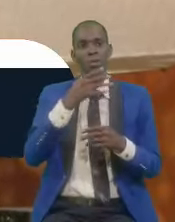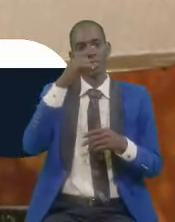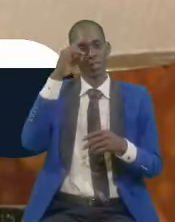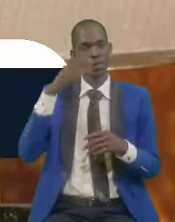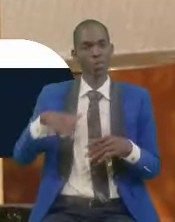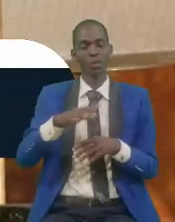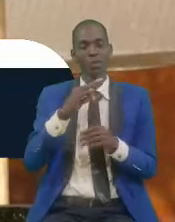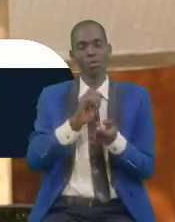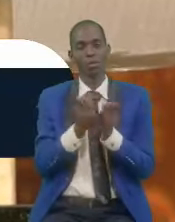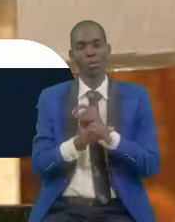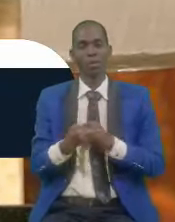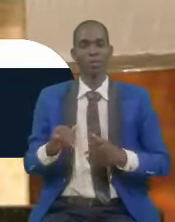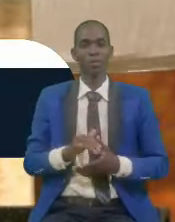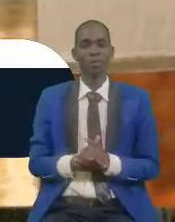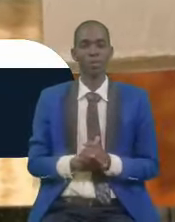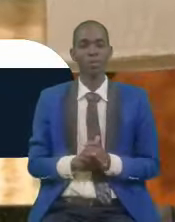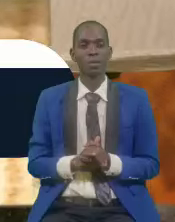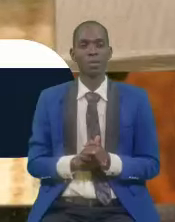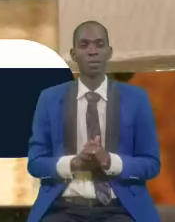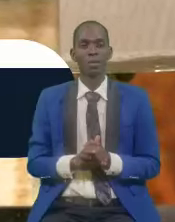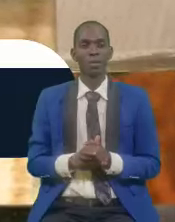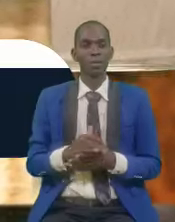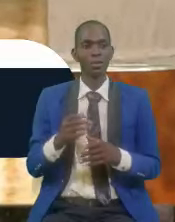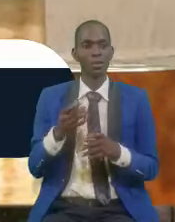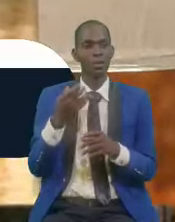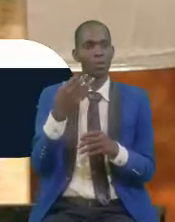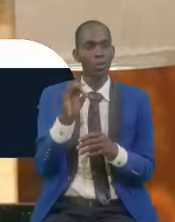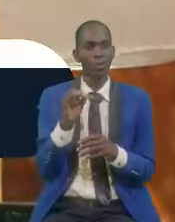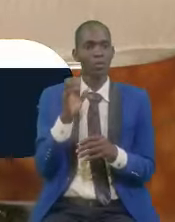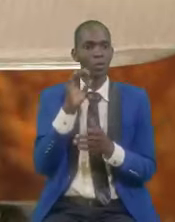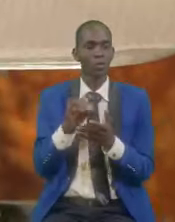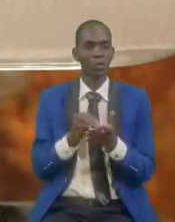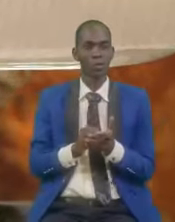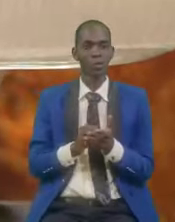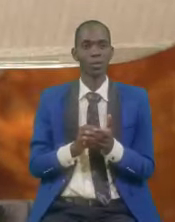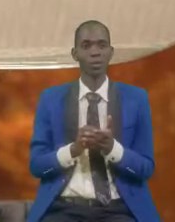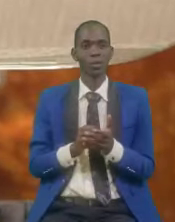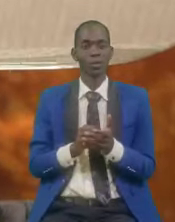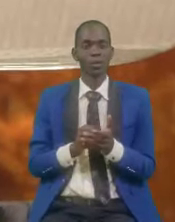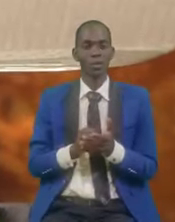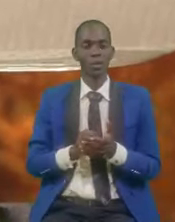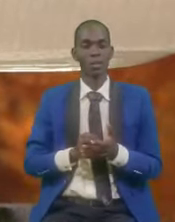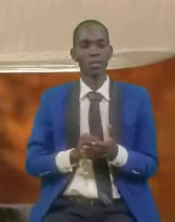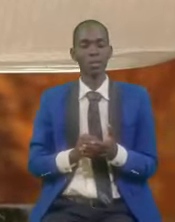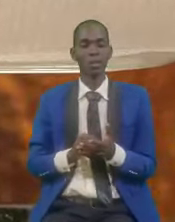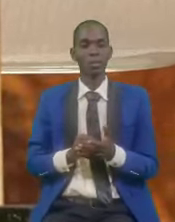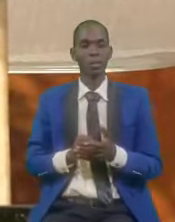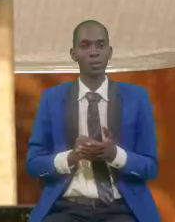shadow of turning. Verse 18. In verse 18, of his own